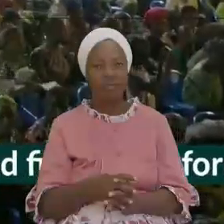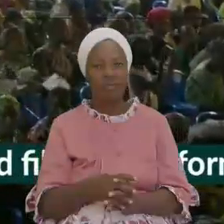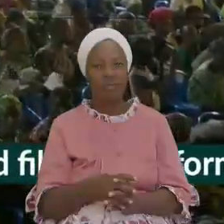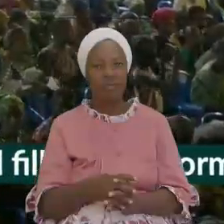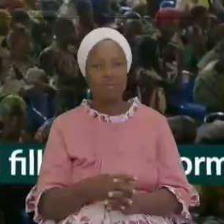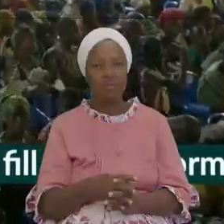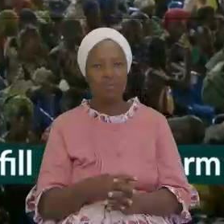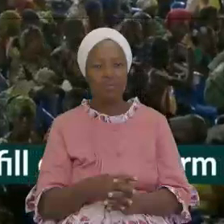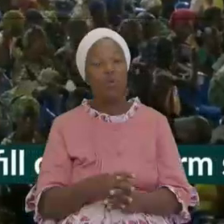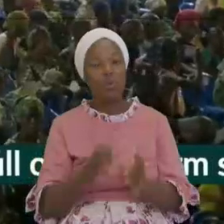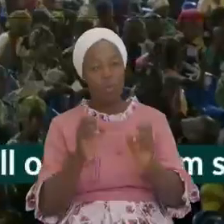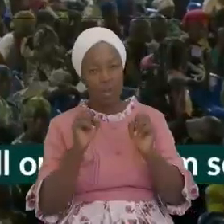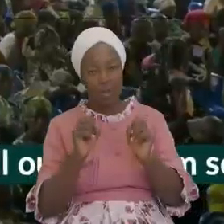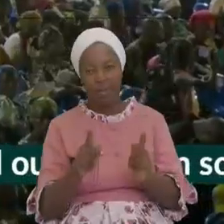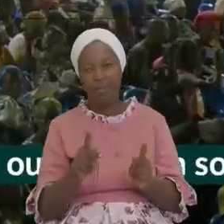Okay.